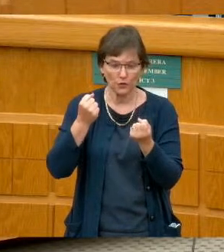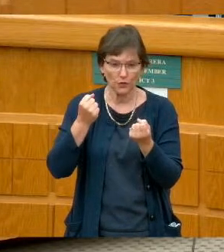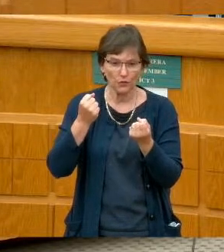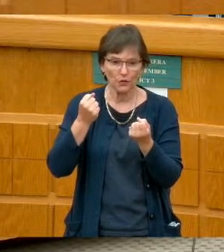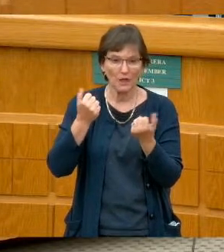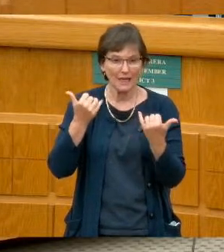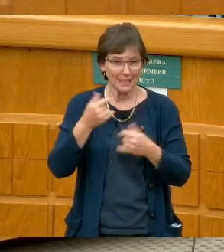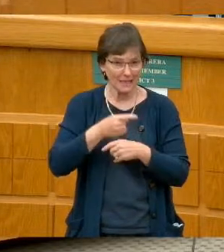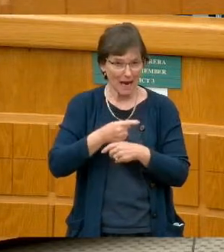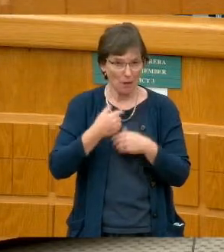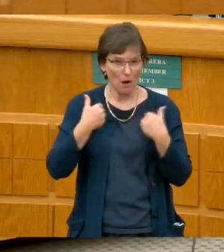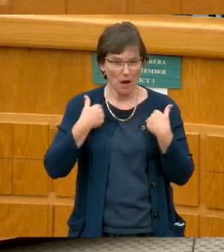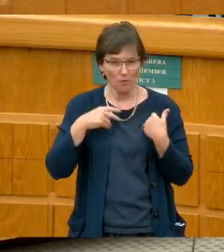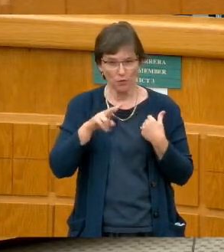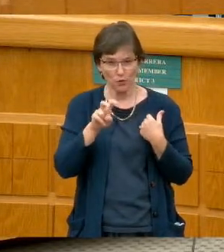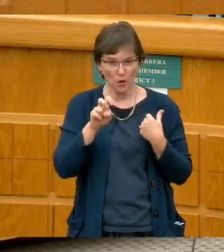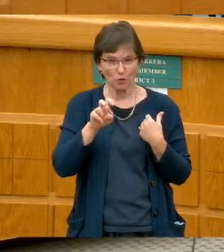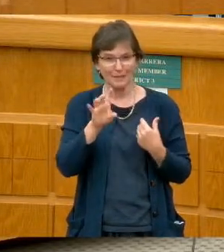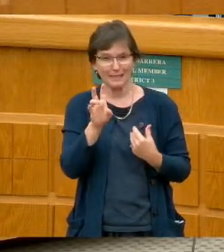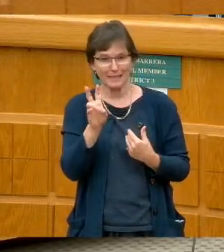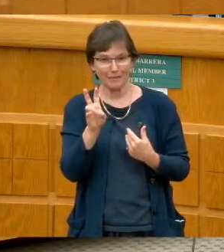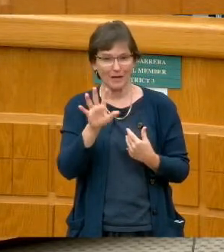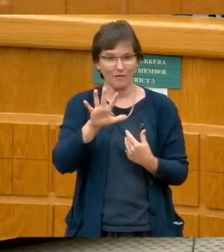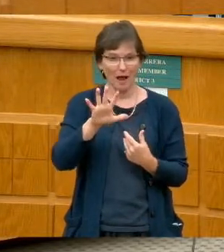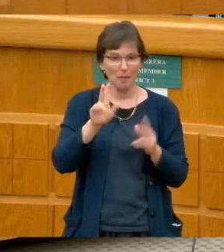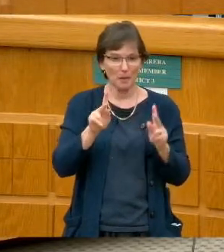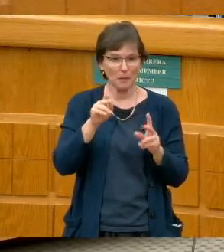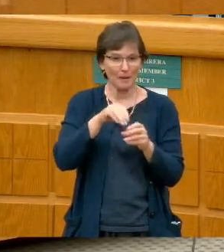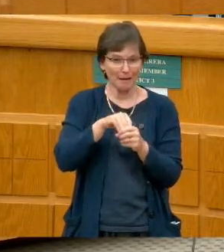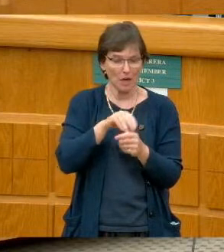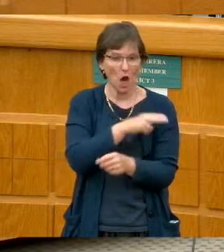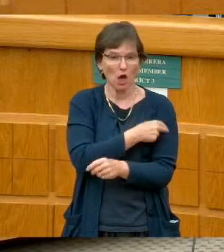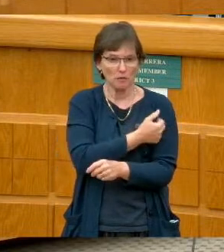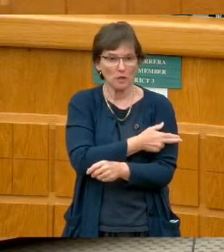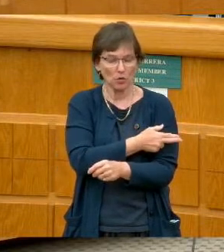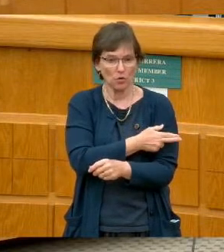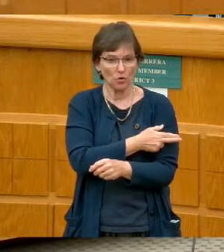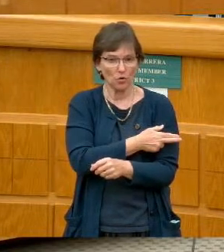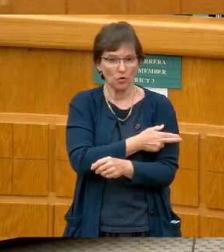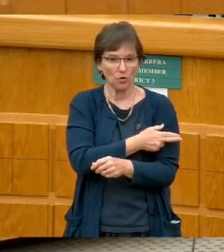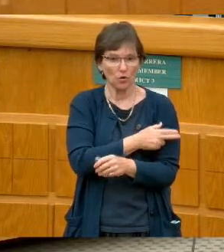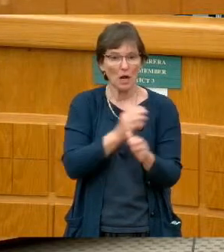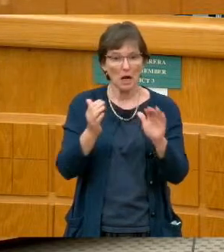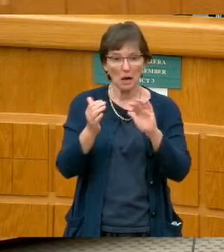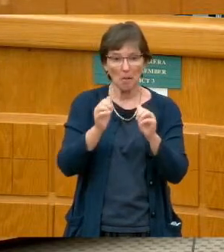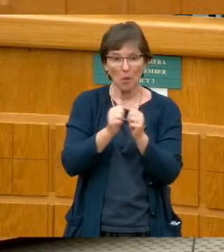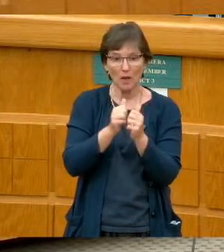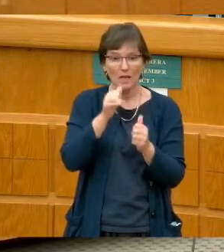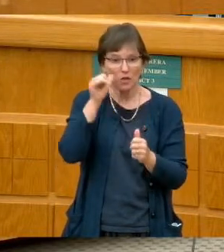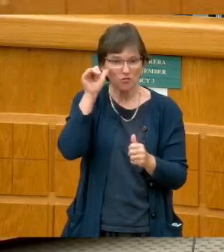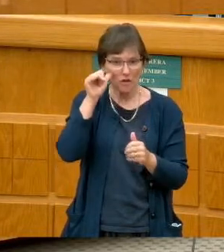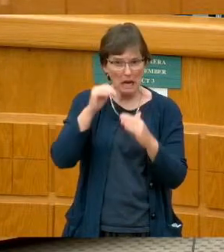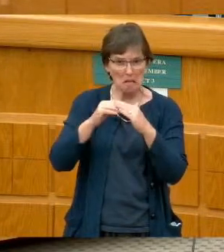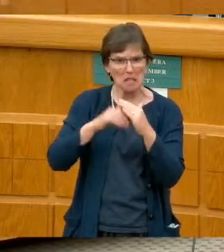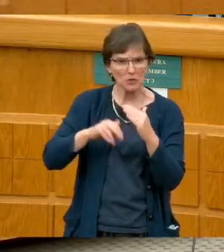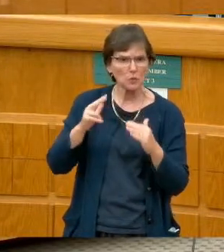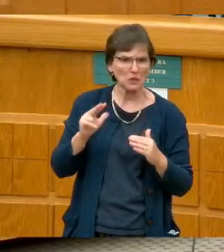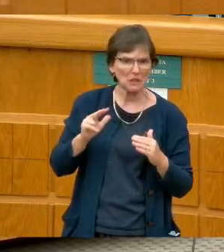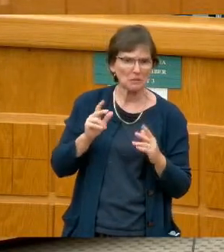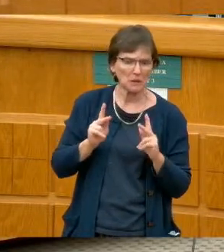Today we're showing 275 persons in the hospital, and that's a decrease of 3 from yesterday when